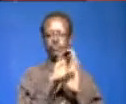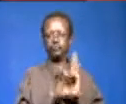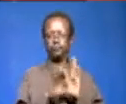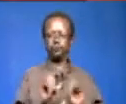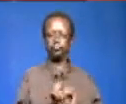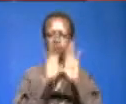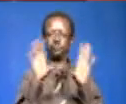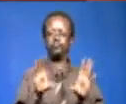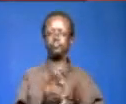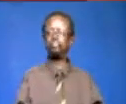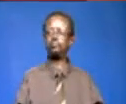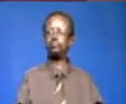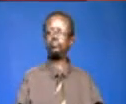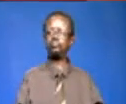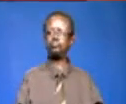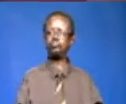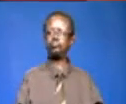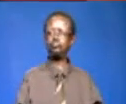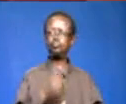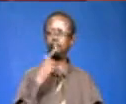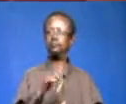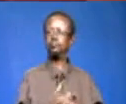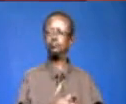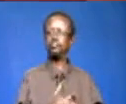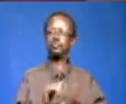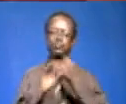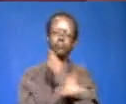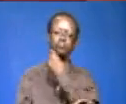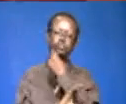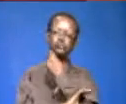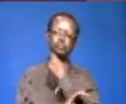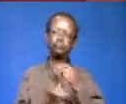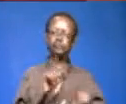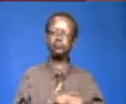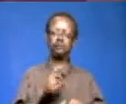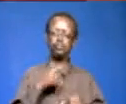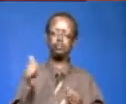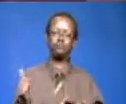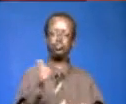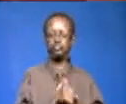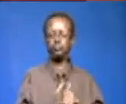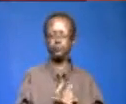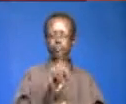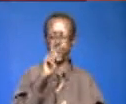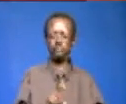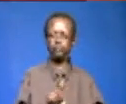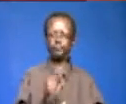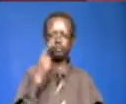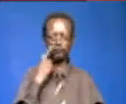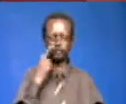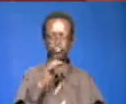The Constitution says that this country, when appointments are made, we must look into issues of regional